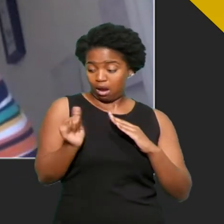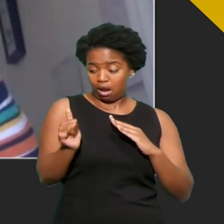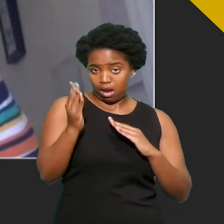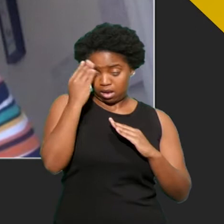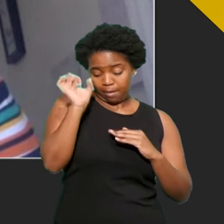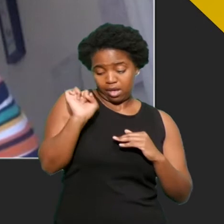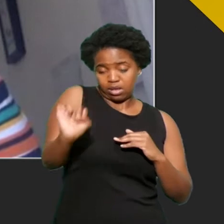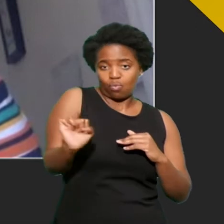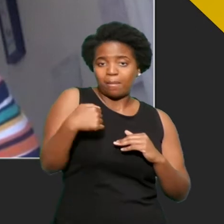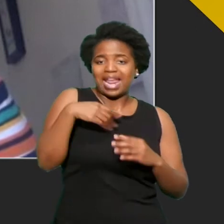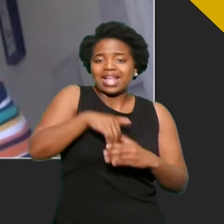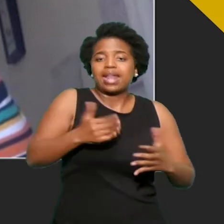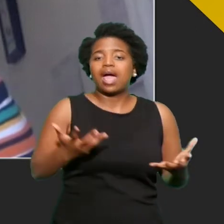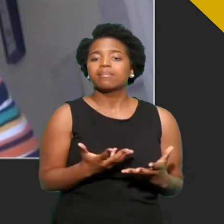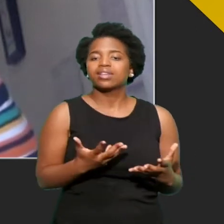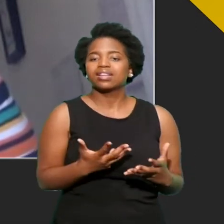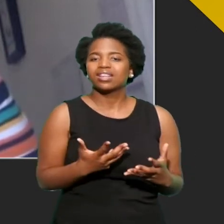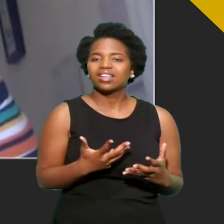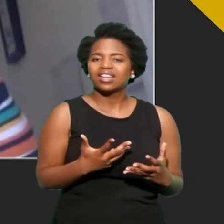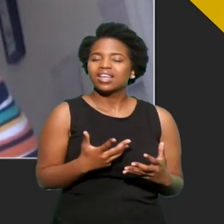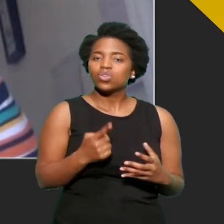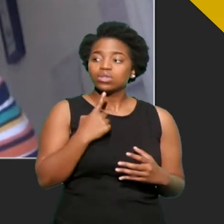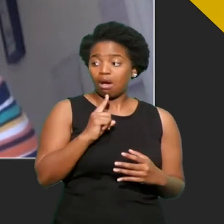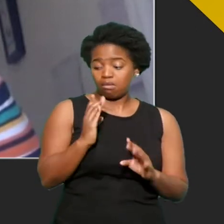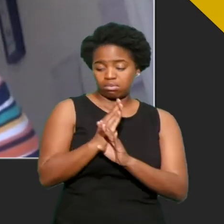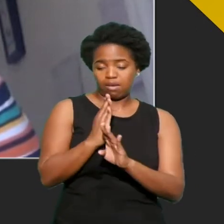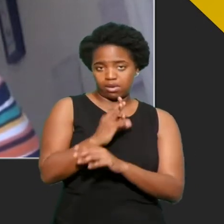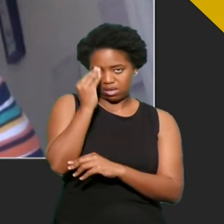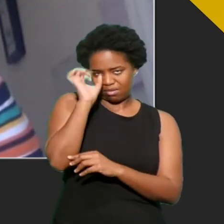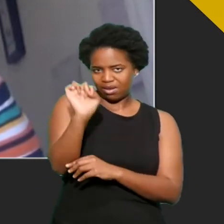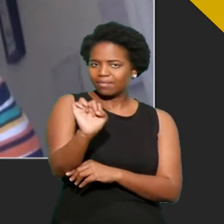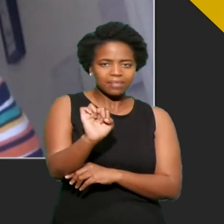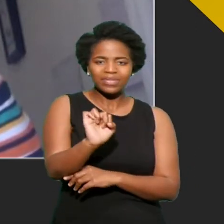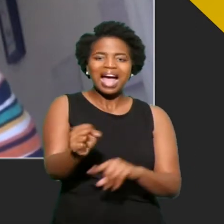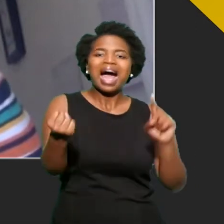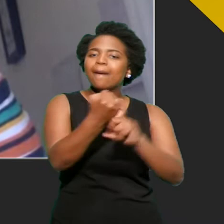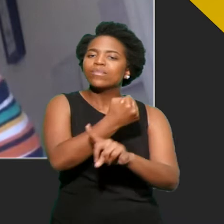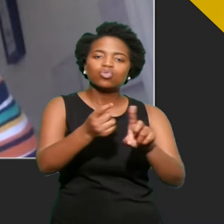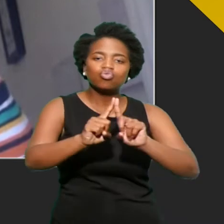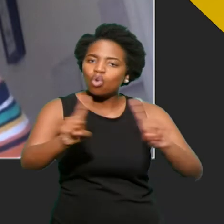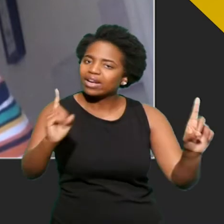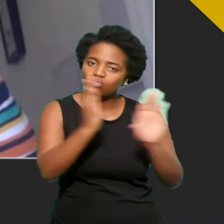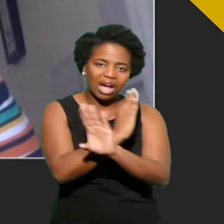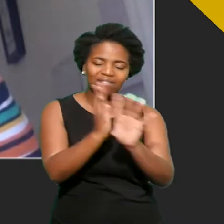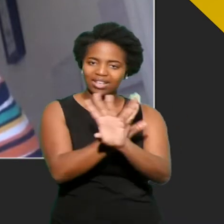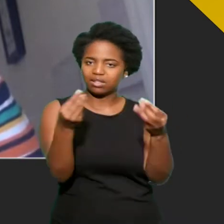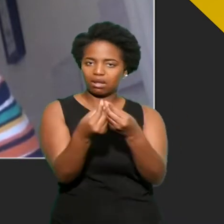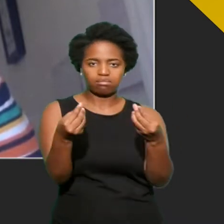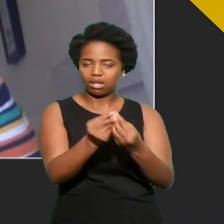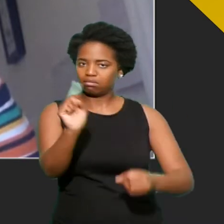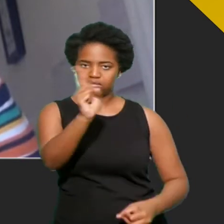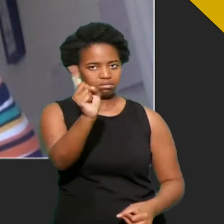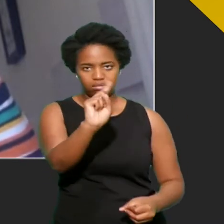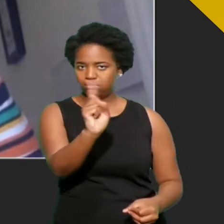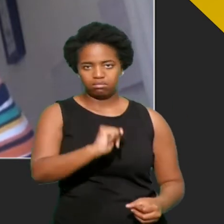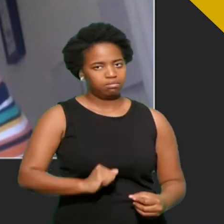already you are saying this is a private matter, and yet violence against women should not be a private matter. That's